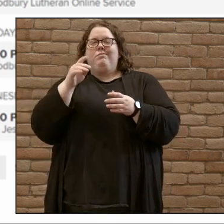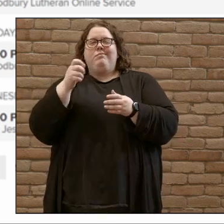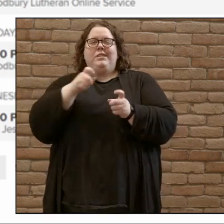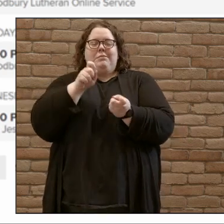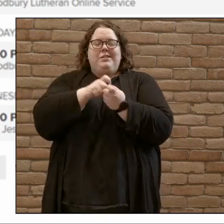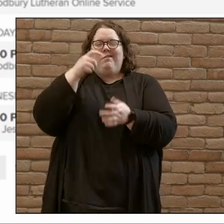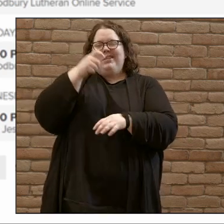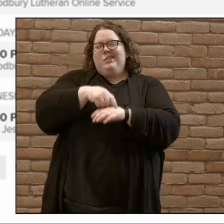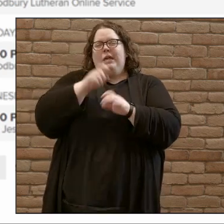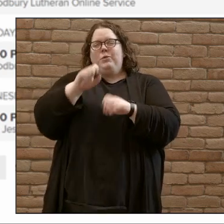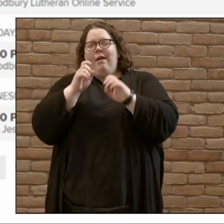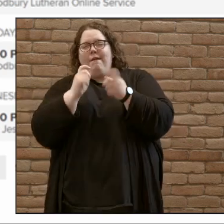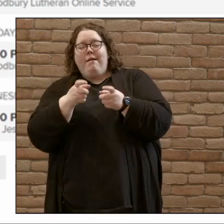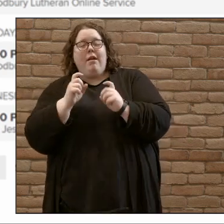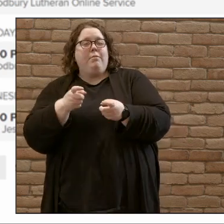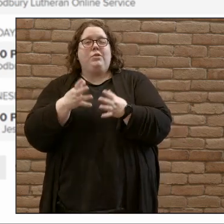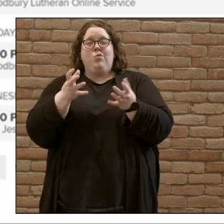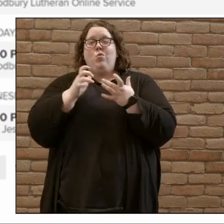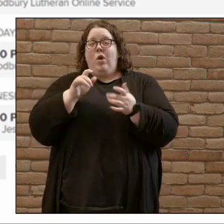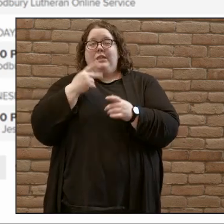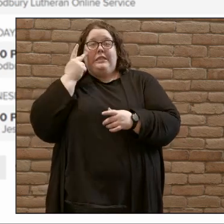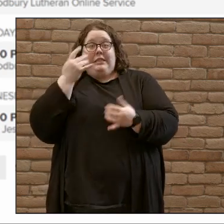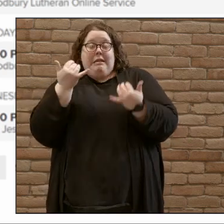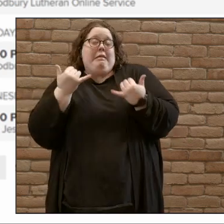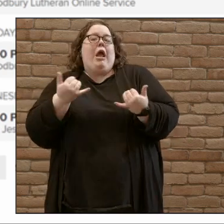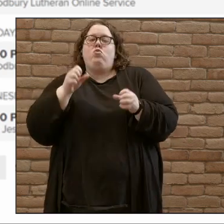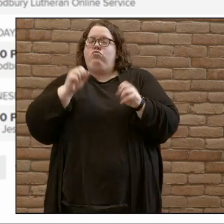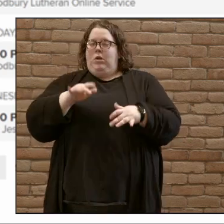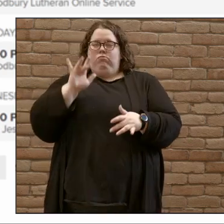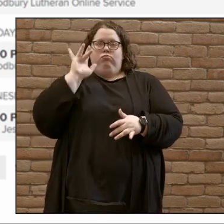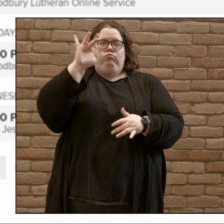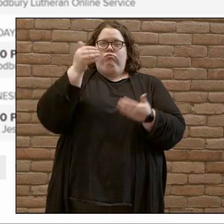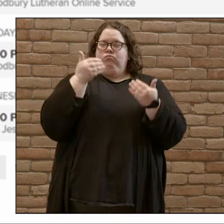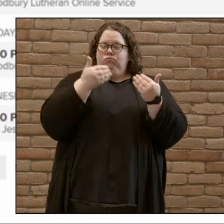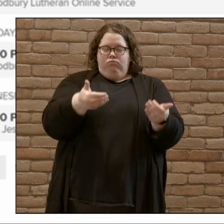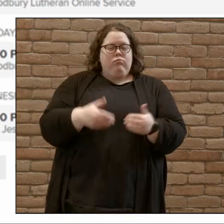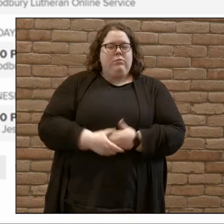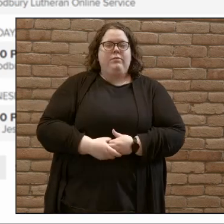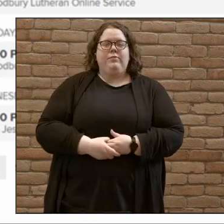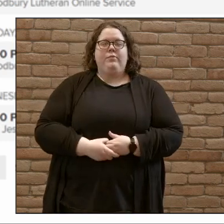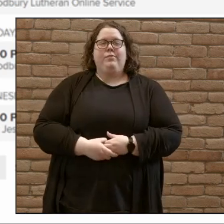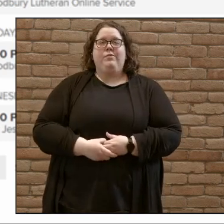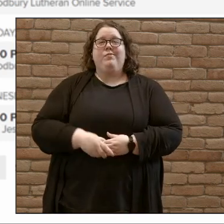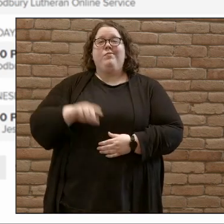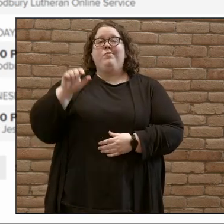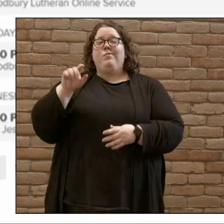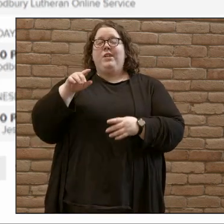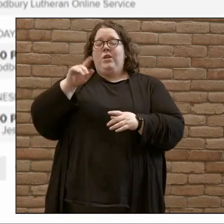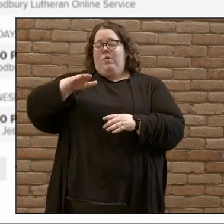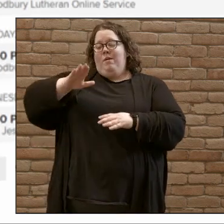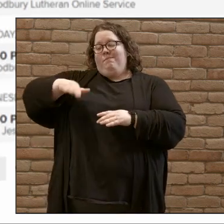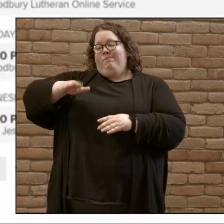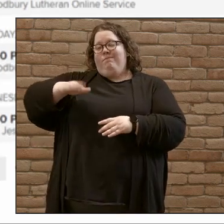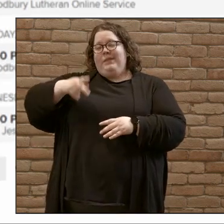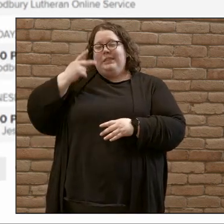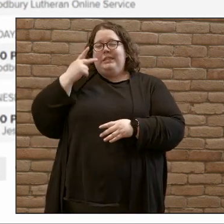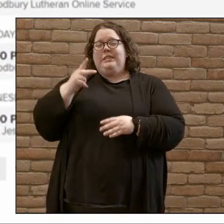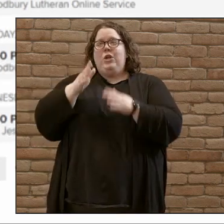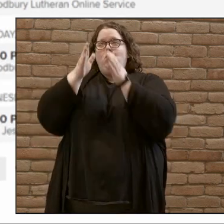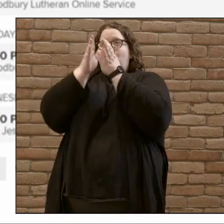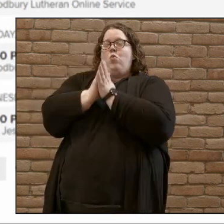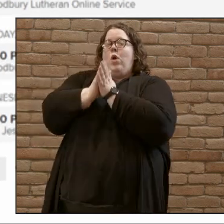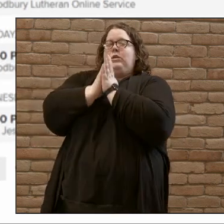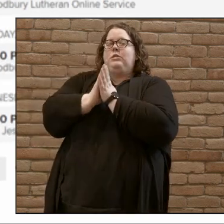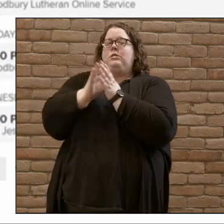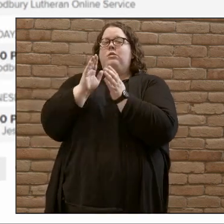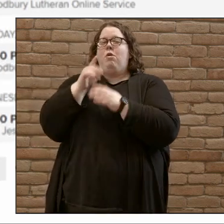there and check it out before you go any further with it there. Of course, there's the request prayer button that you see at the very bottom of the screen as well. You can